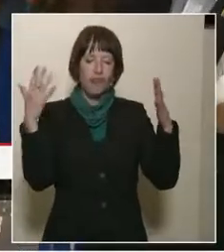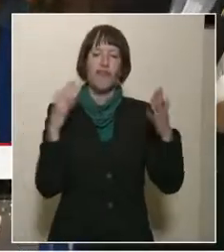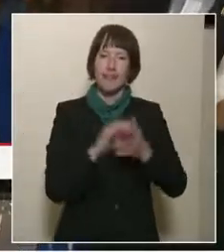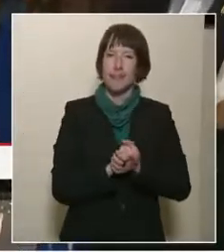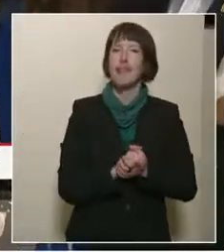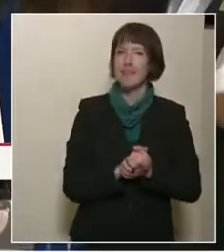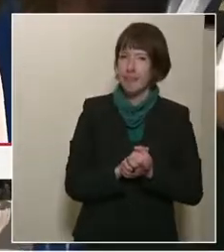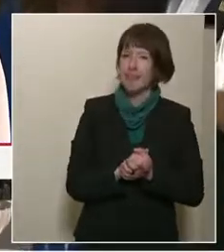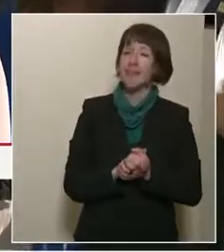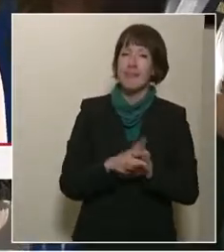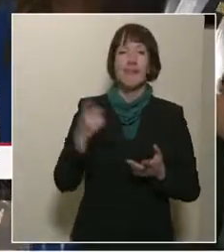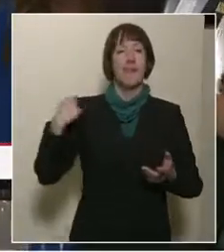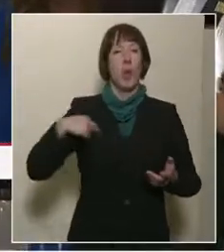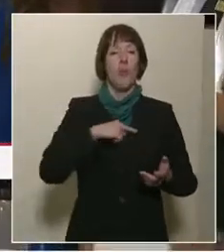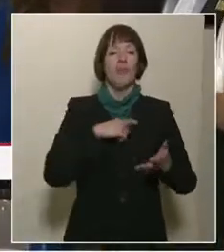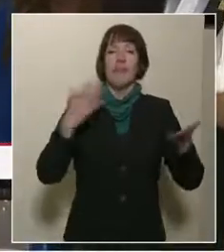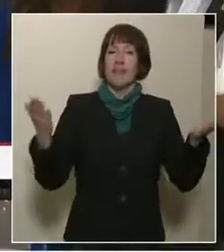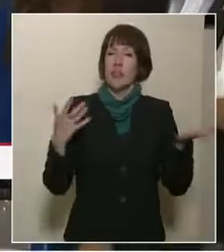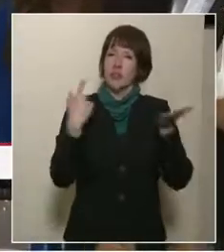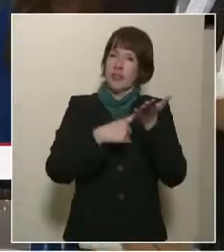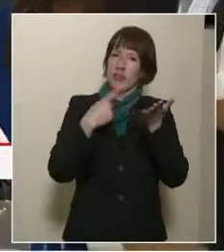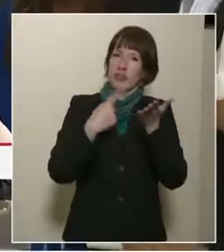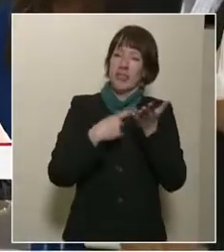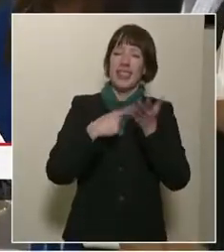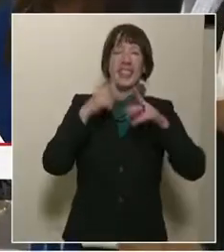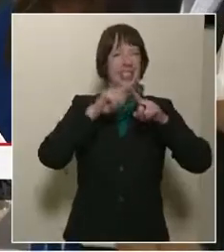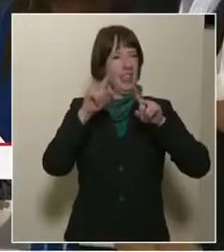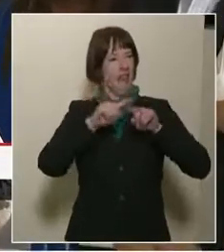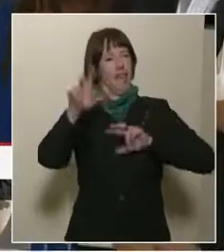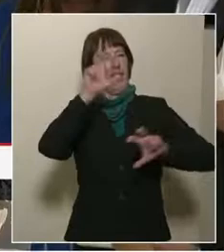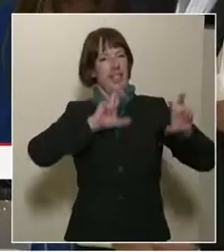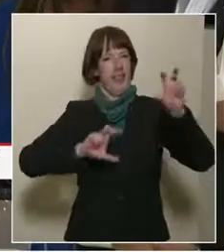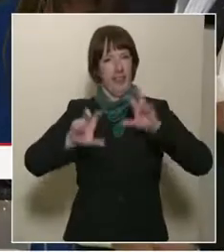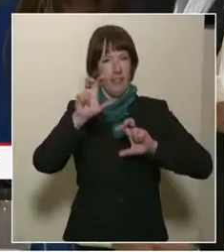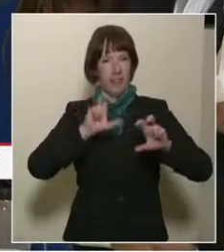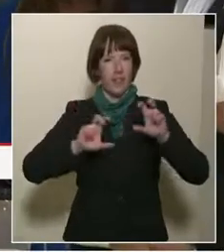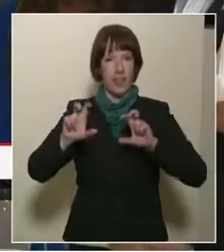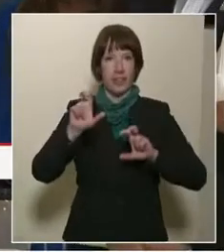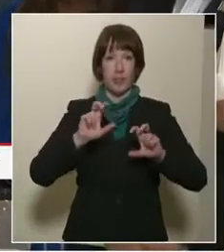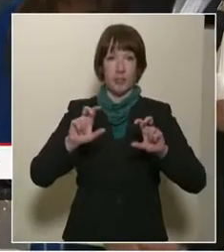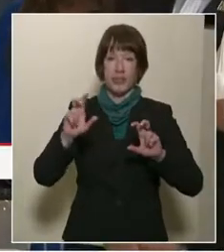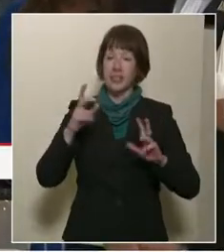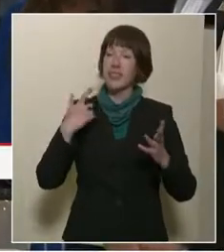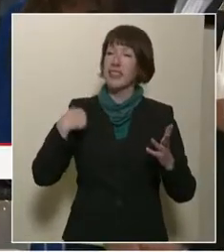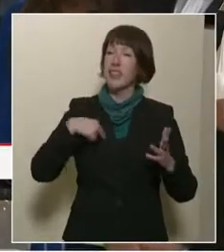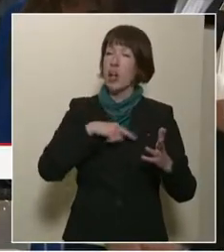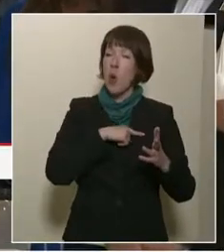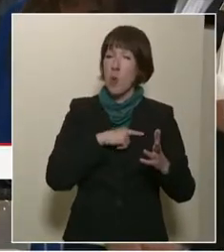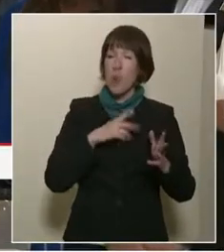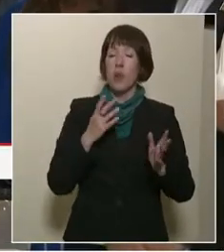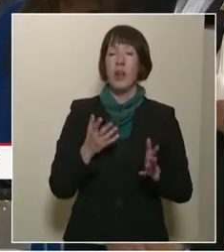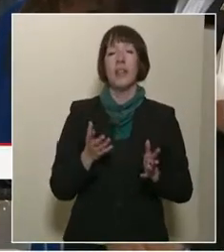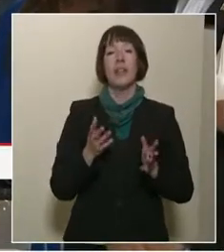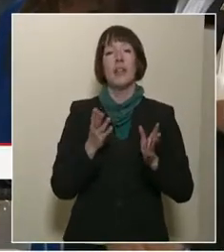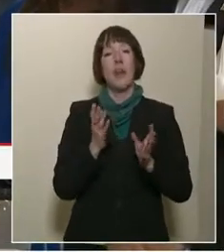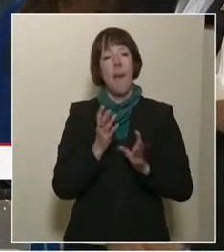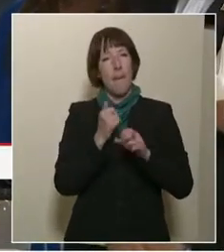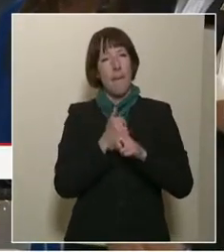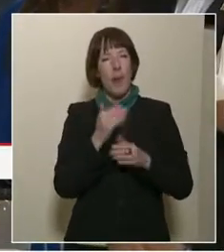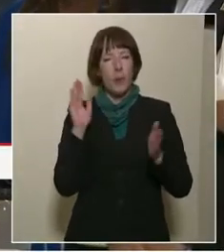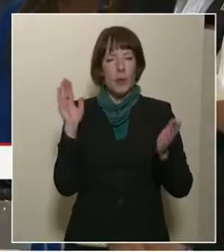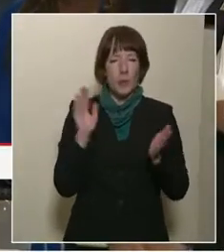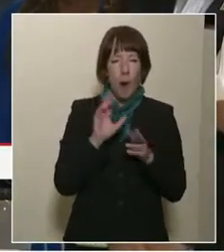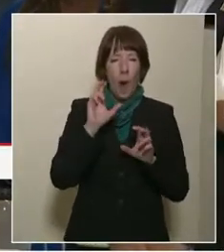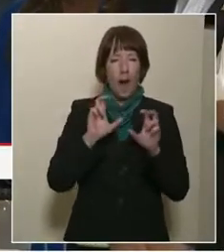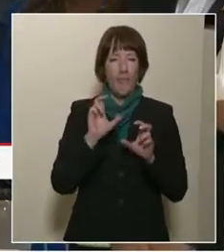So we are here to talk about some investments that we make a small investment and you turn it